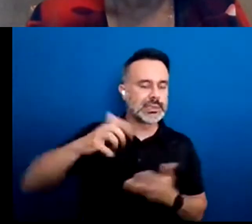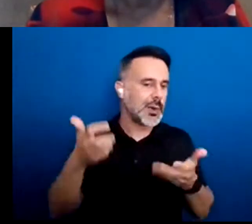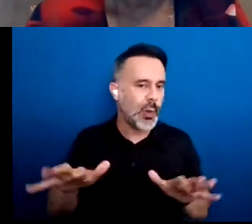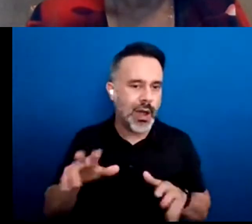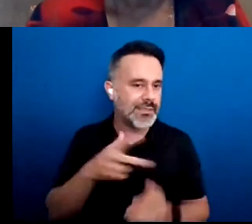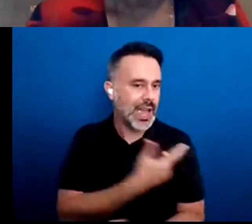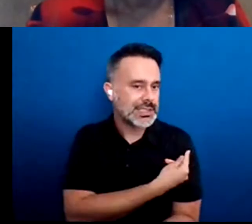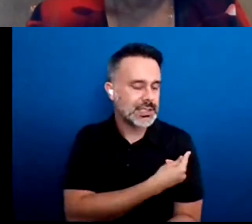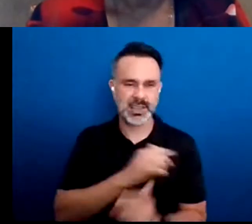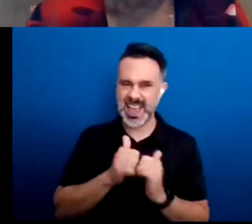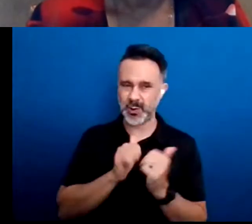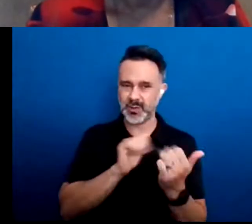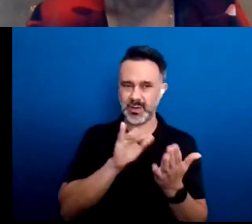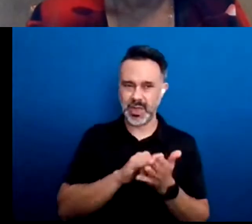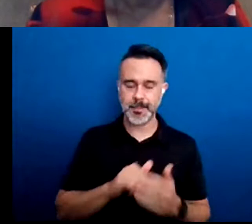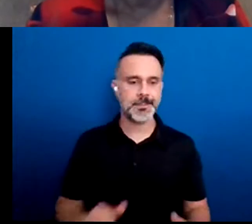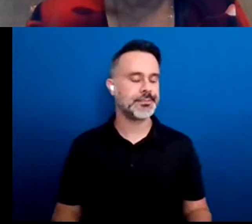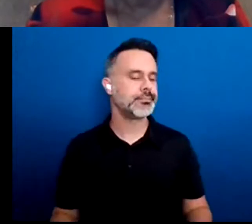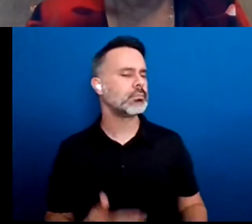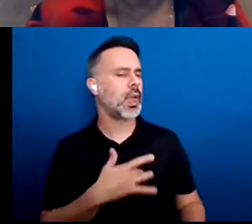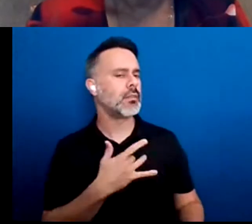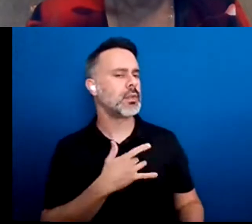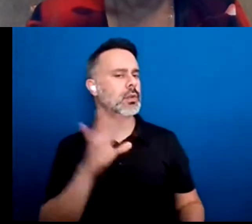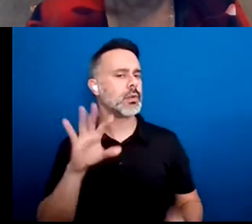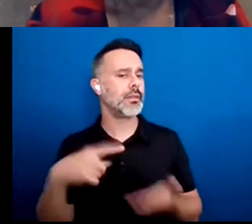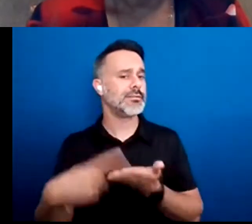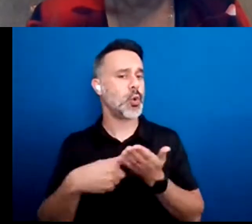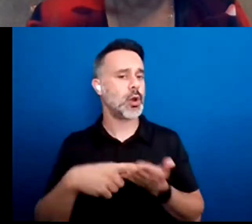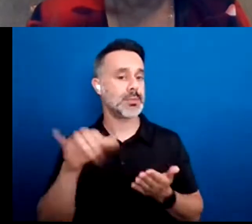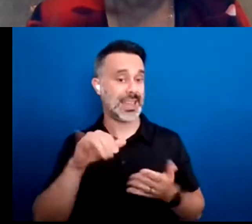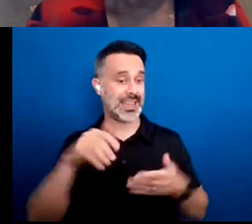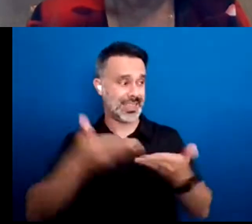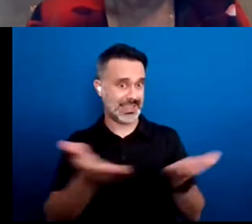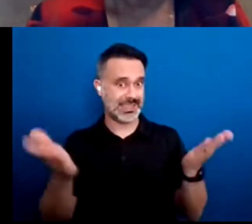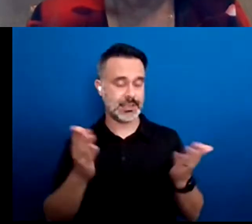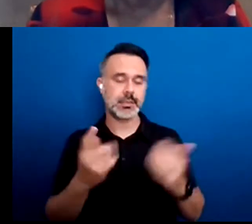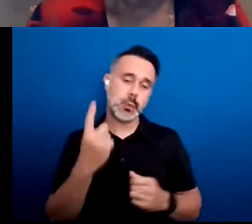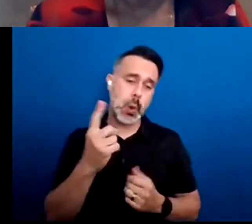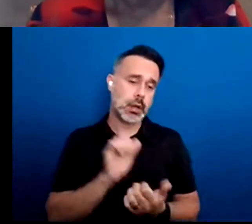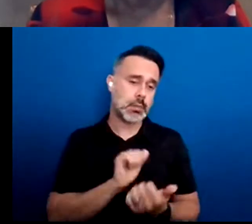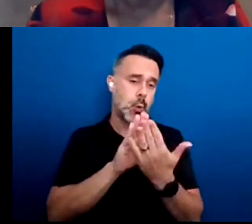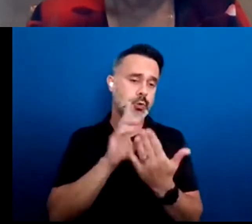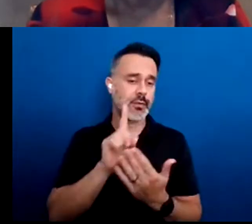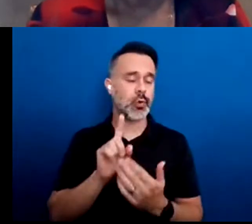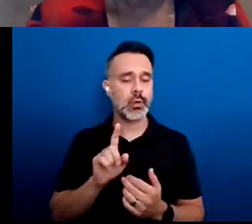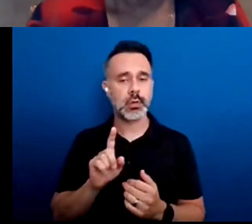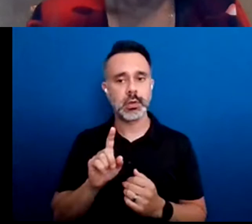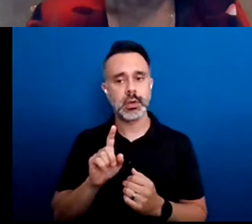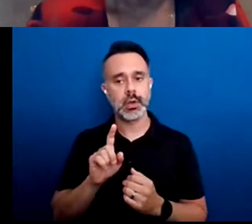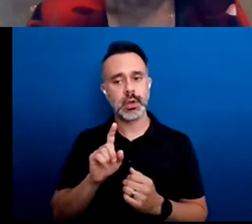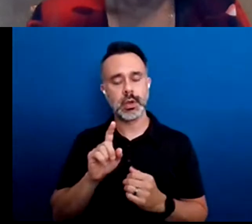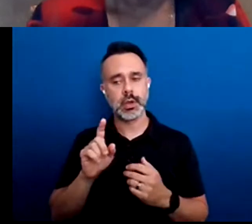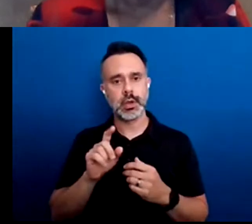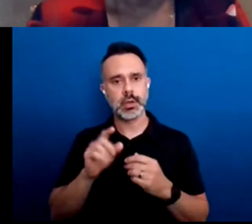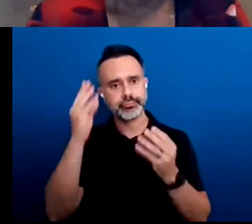So I think forums like this are one way to try to address it. There are a number of things